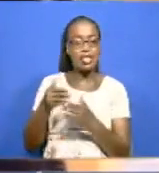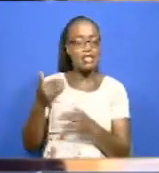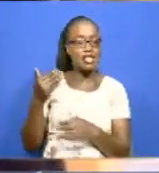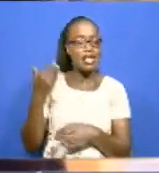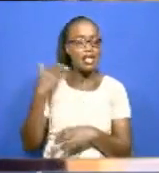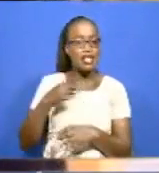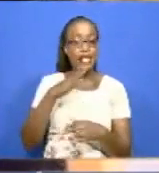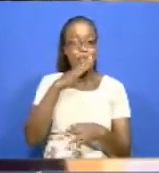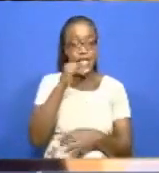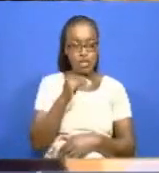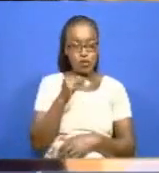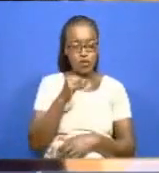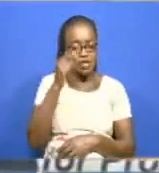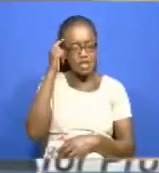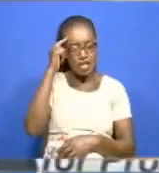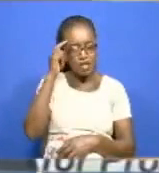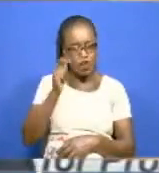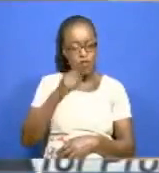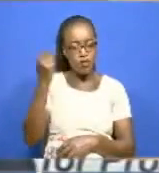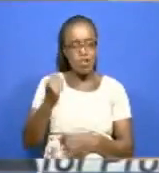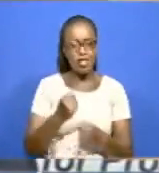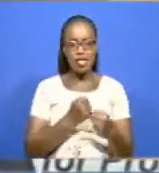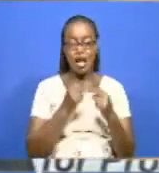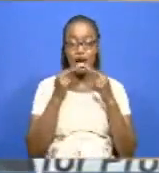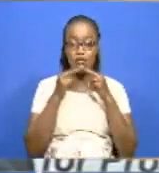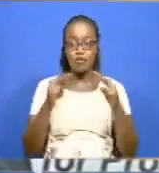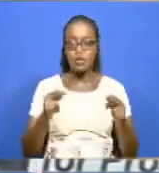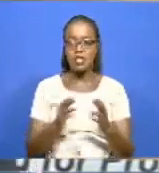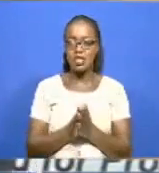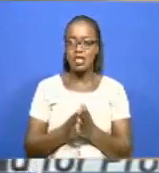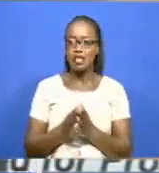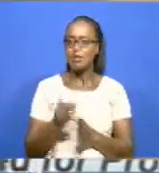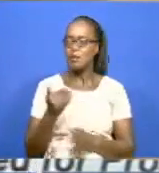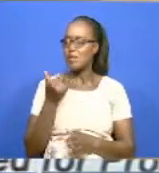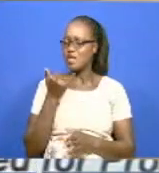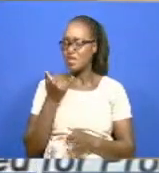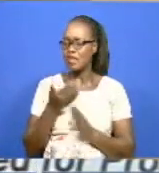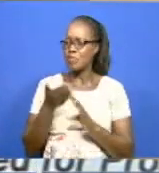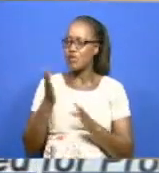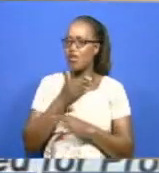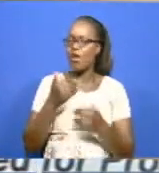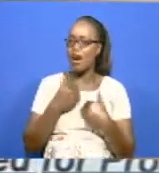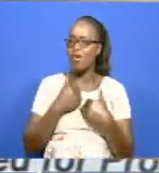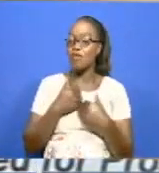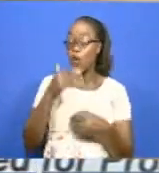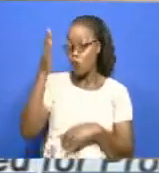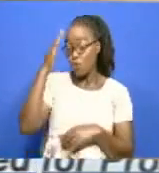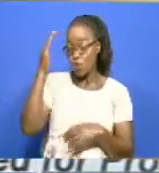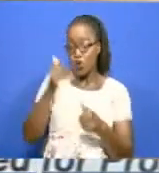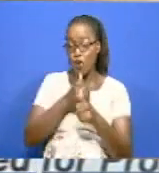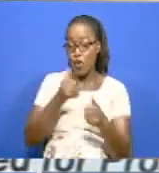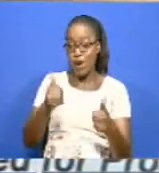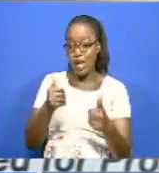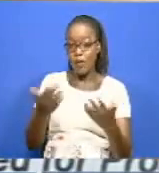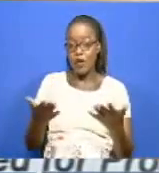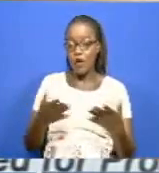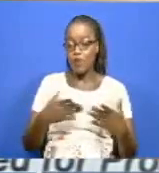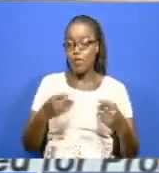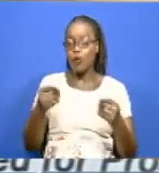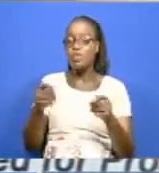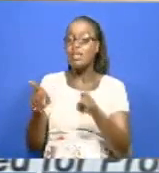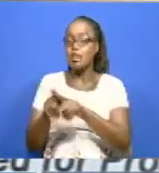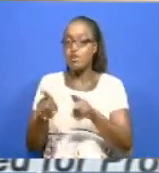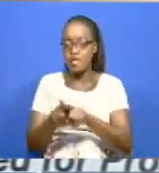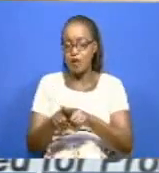leaders to think of the country's stability. Not repeat mistakes we have done before, and we know where we are going to go with those kinds of